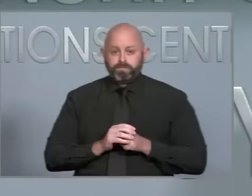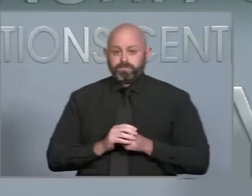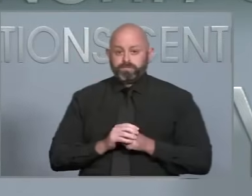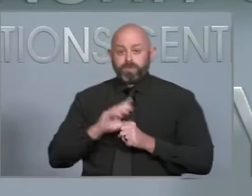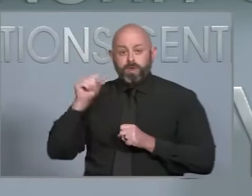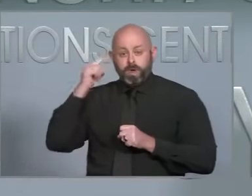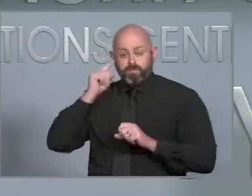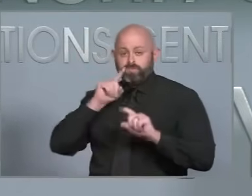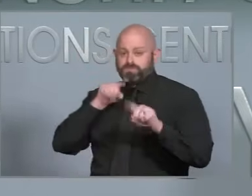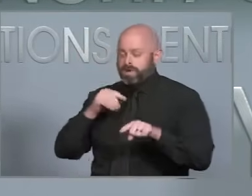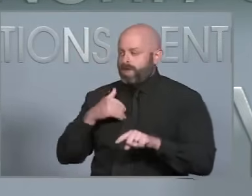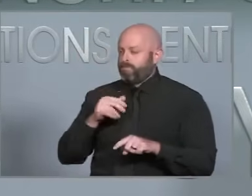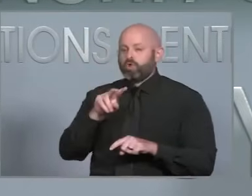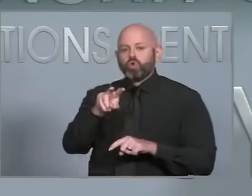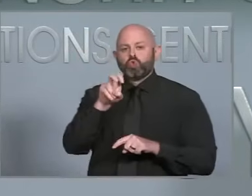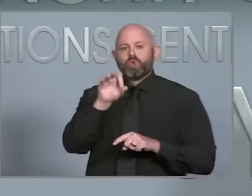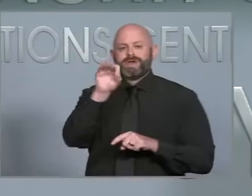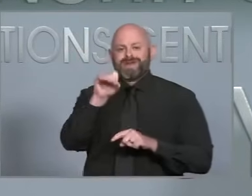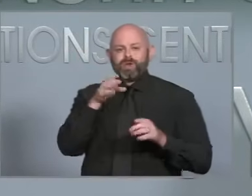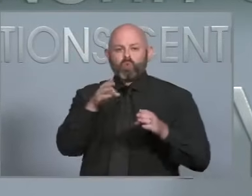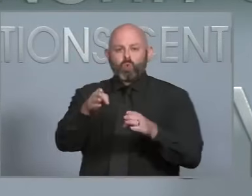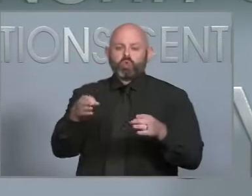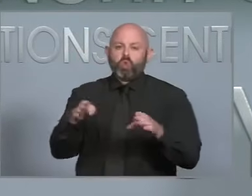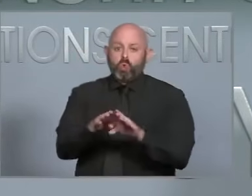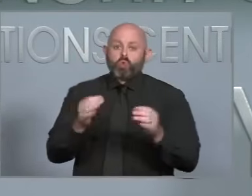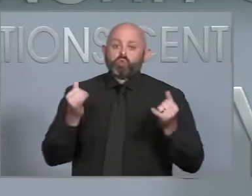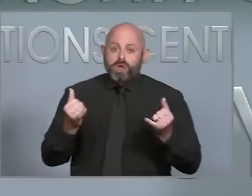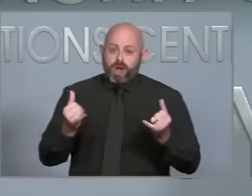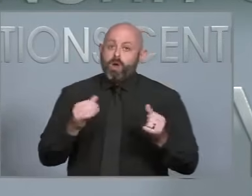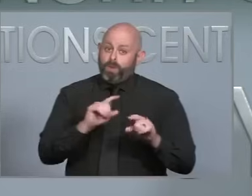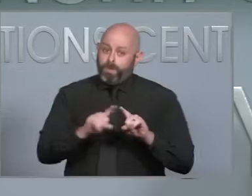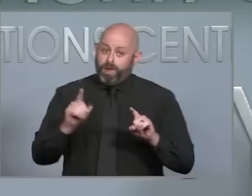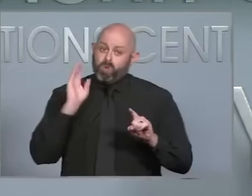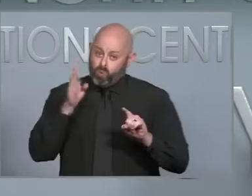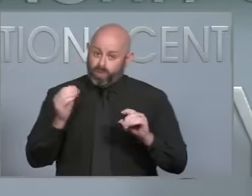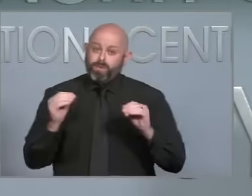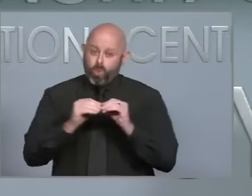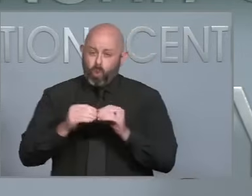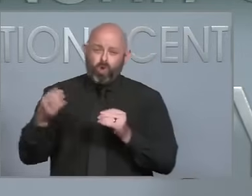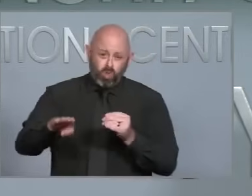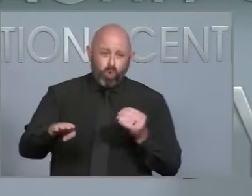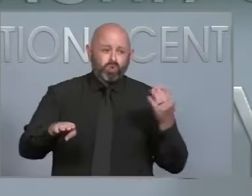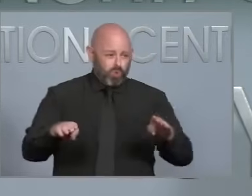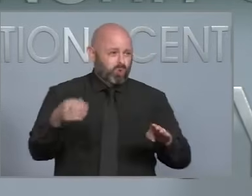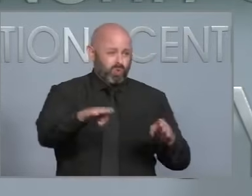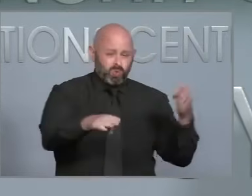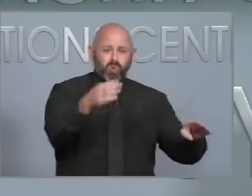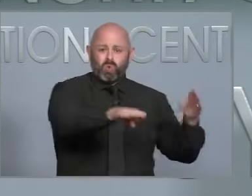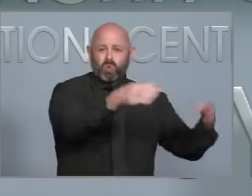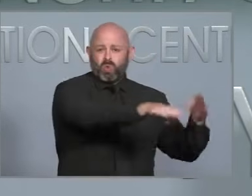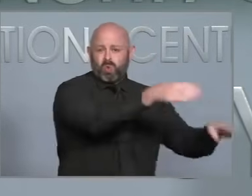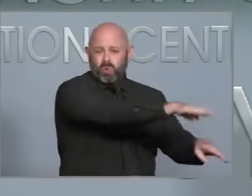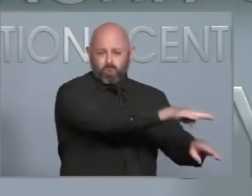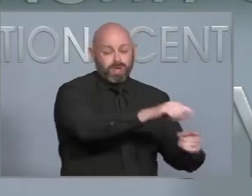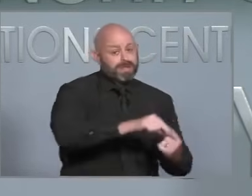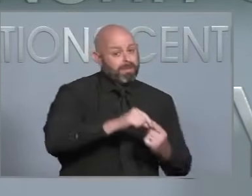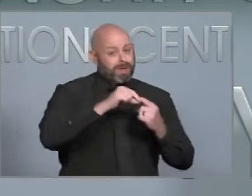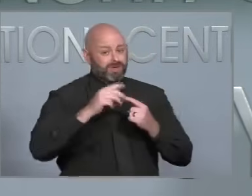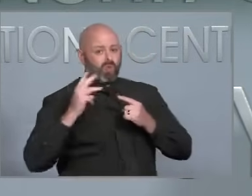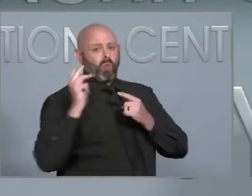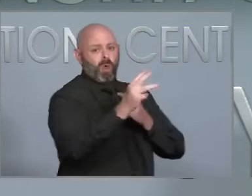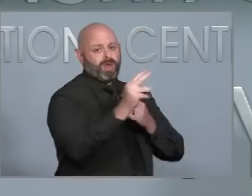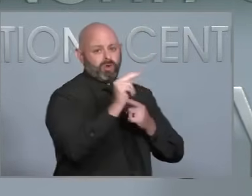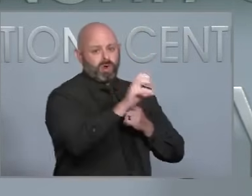roads closed right now, but more of them are closing as we speak, particularly in western North